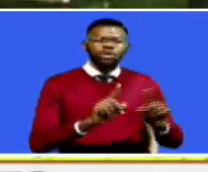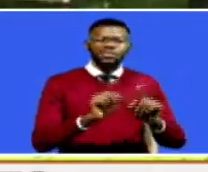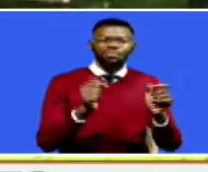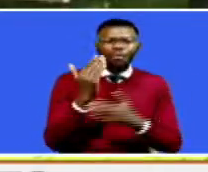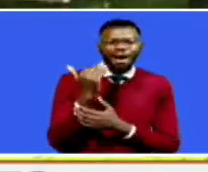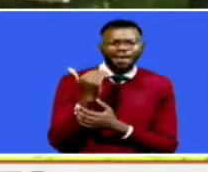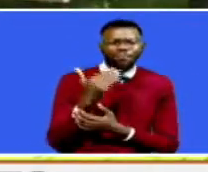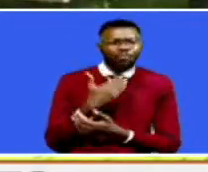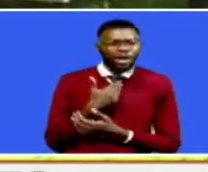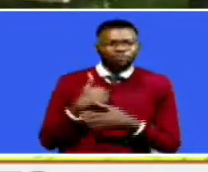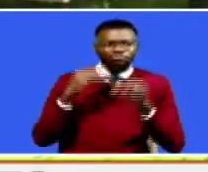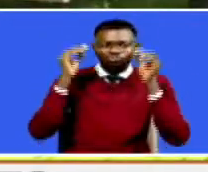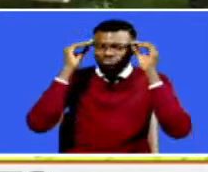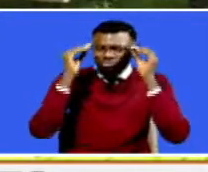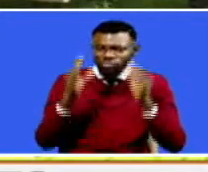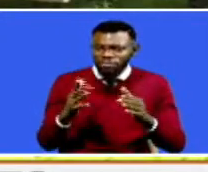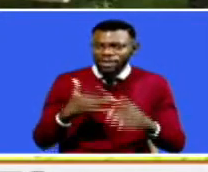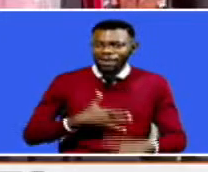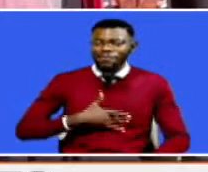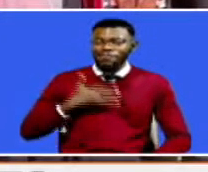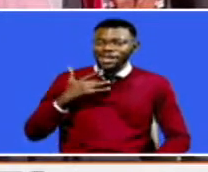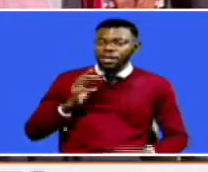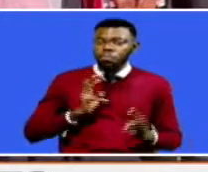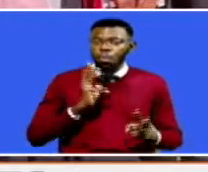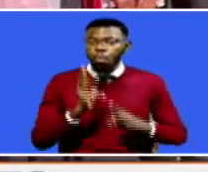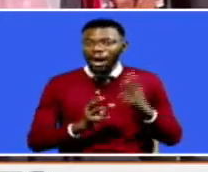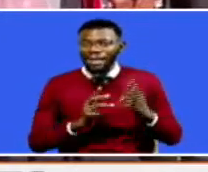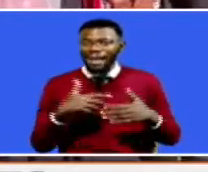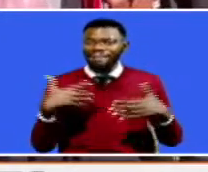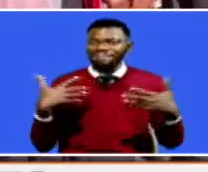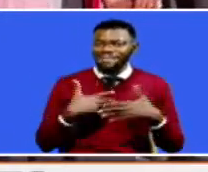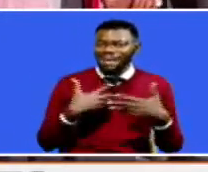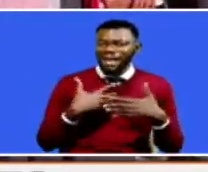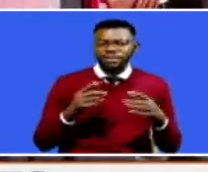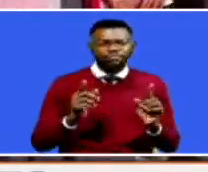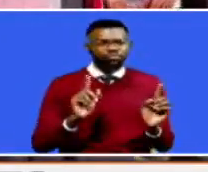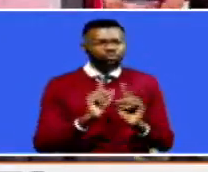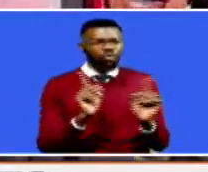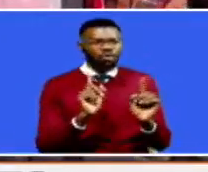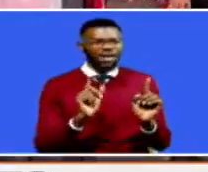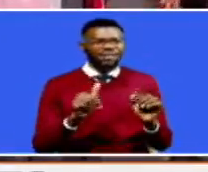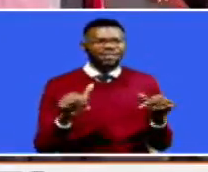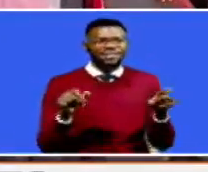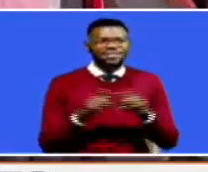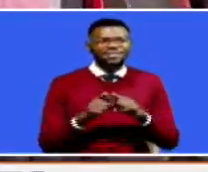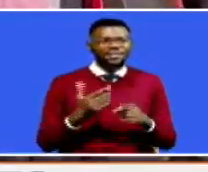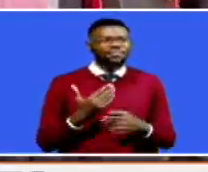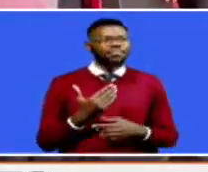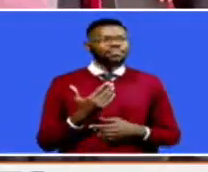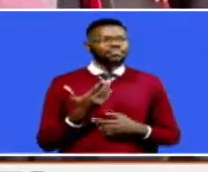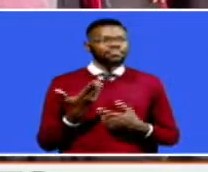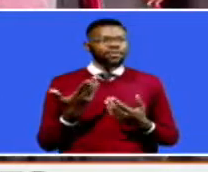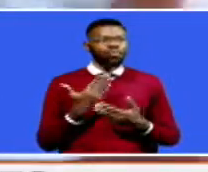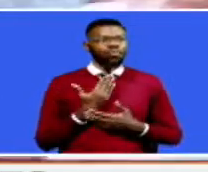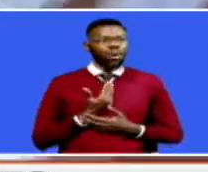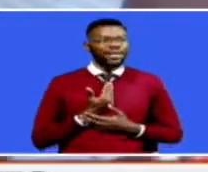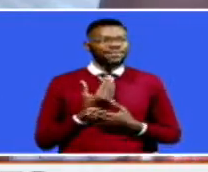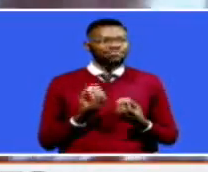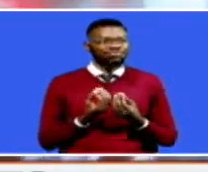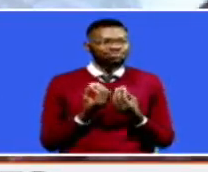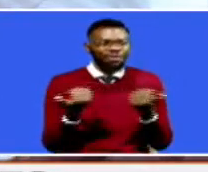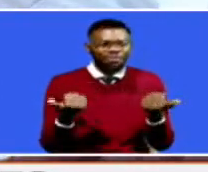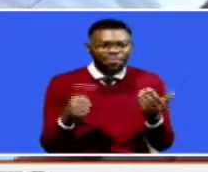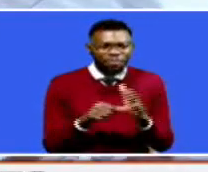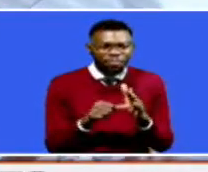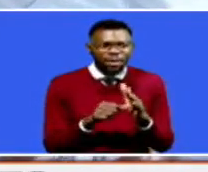relieve candidates of unnecessary pressure, while at the same time serving to seal any loopholes that have for long been taken